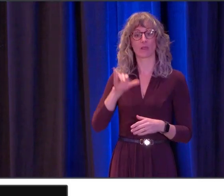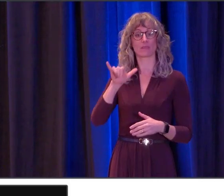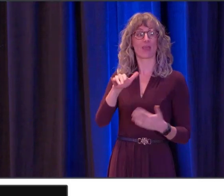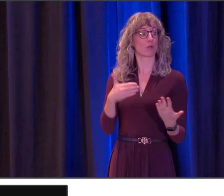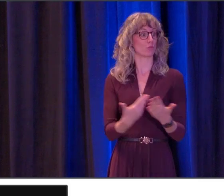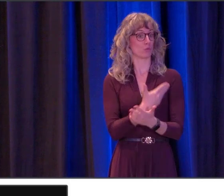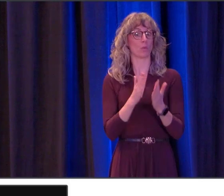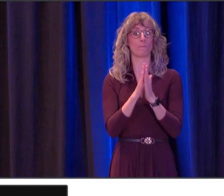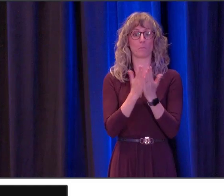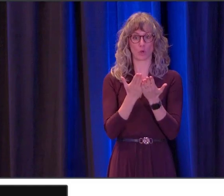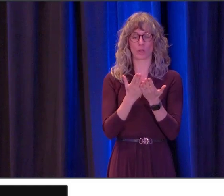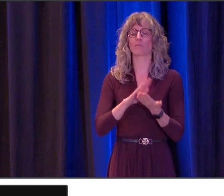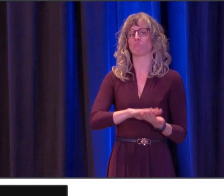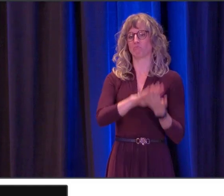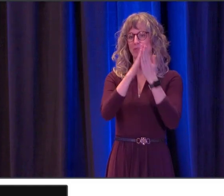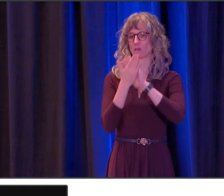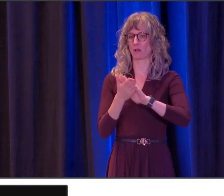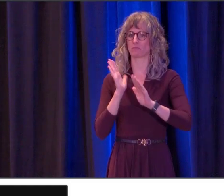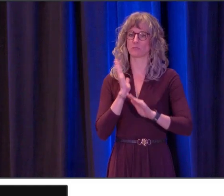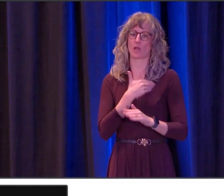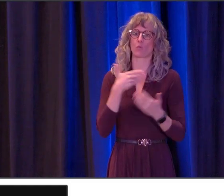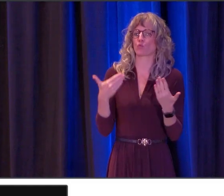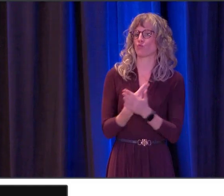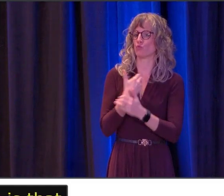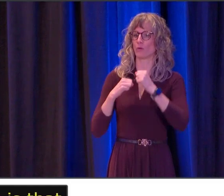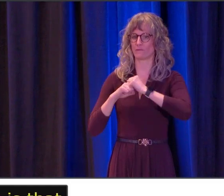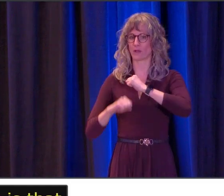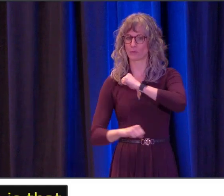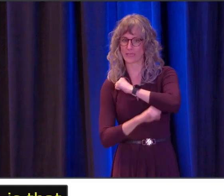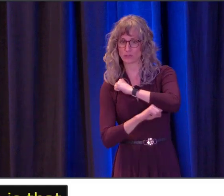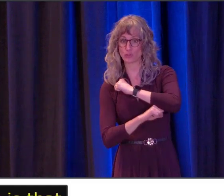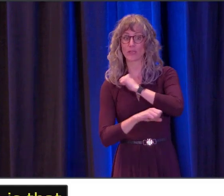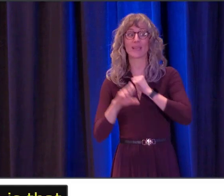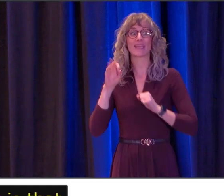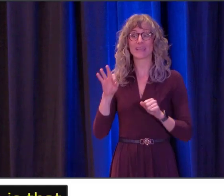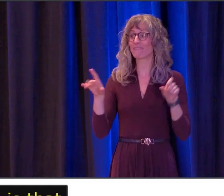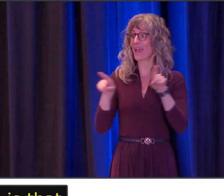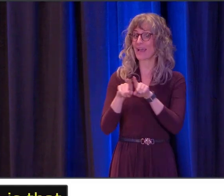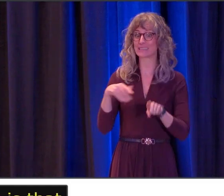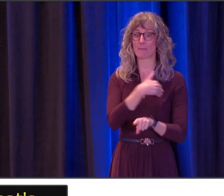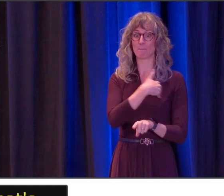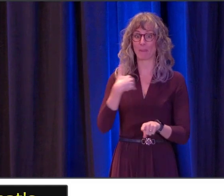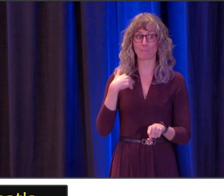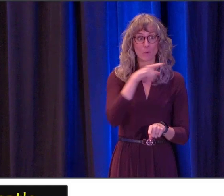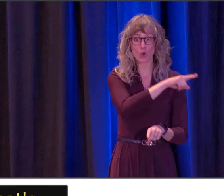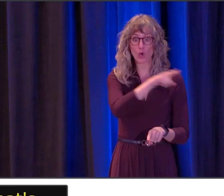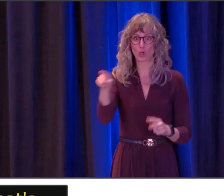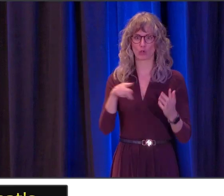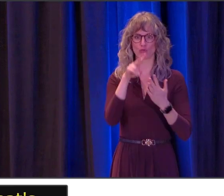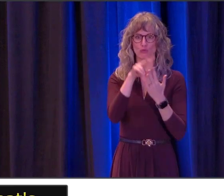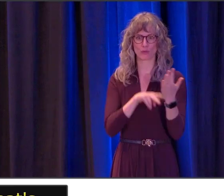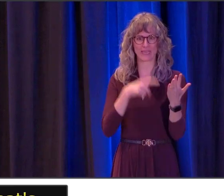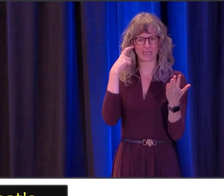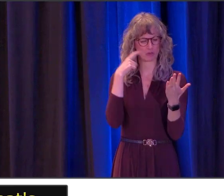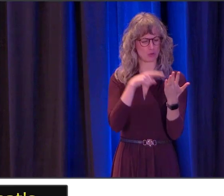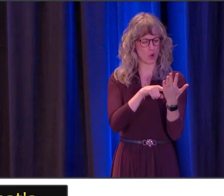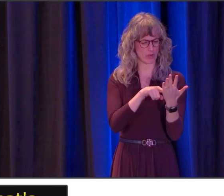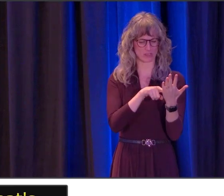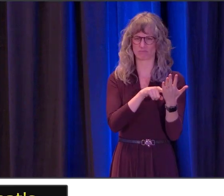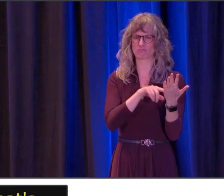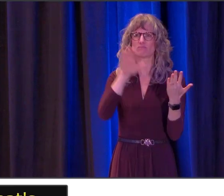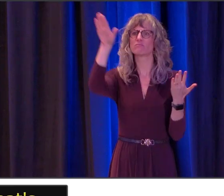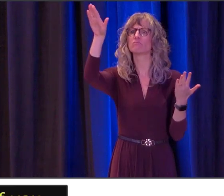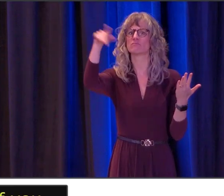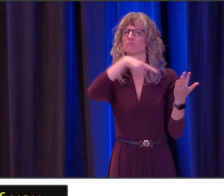foundation. And as members, if you see any tweaks that need to be made, let us know, let